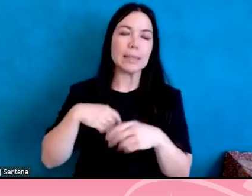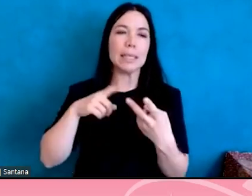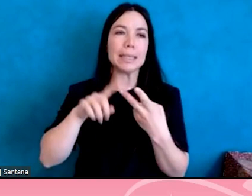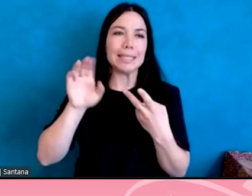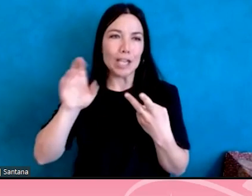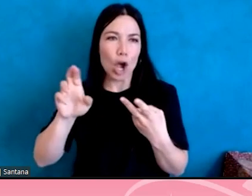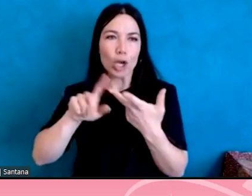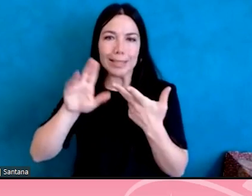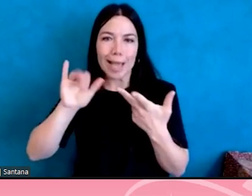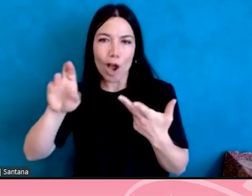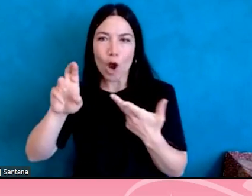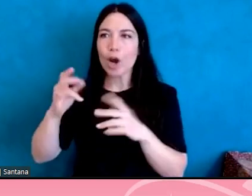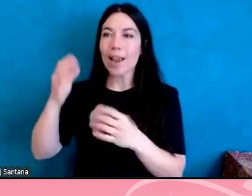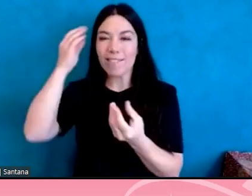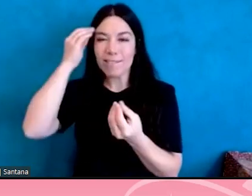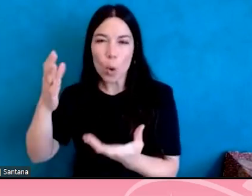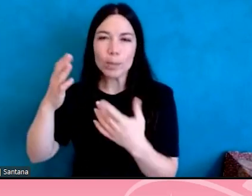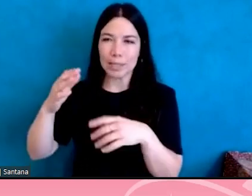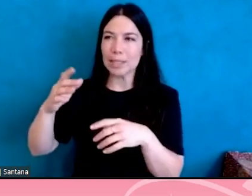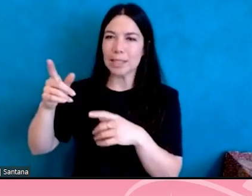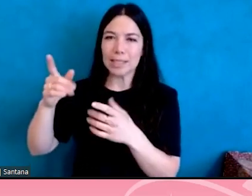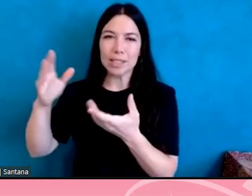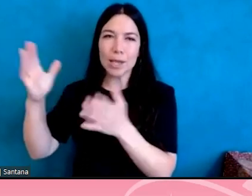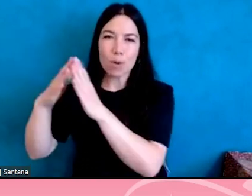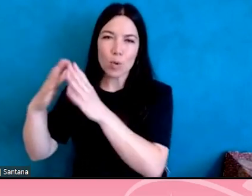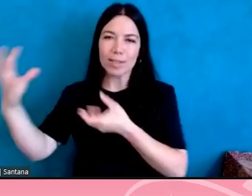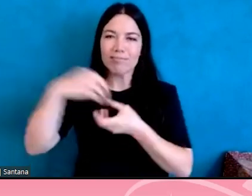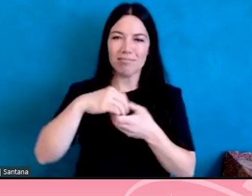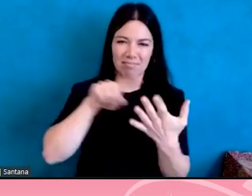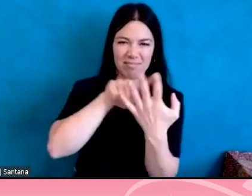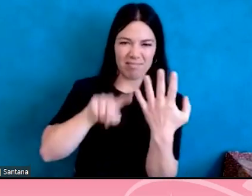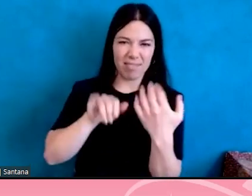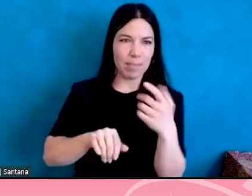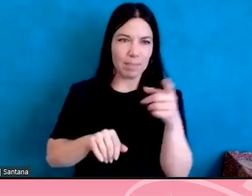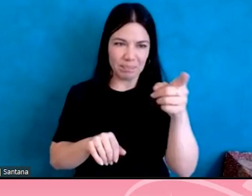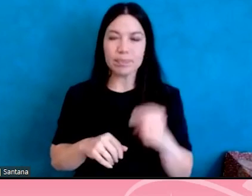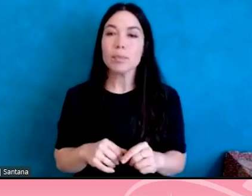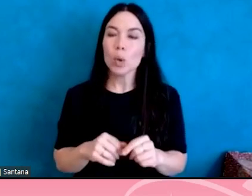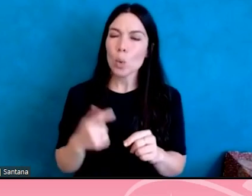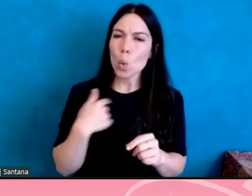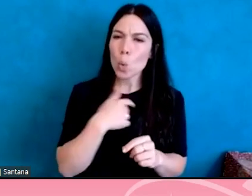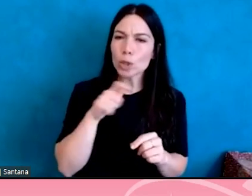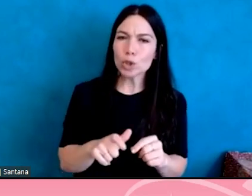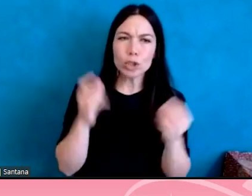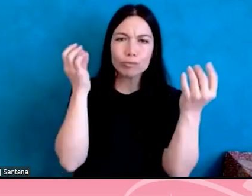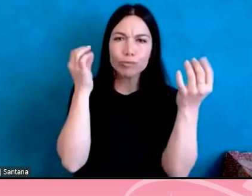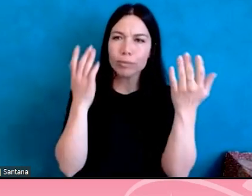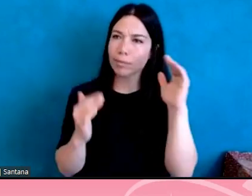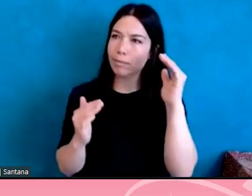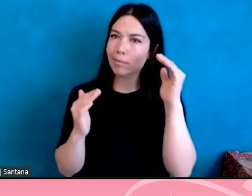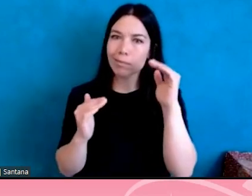we're thinking about an approach that requires us to think about equity, respect,